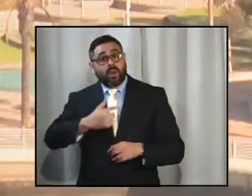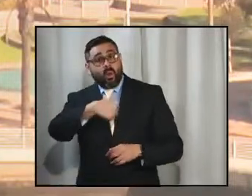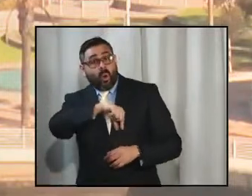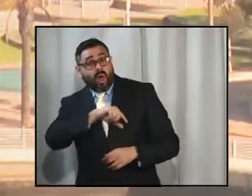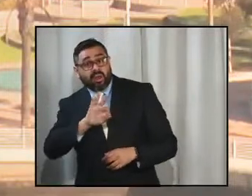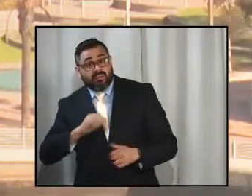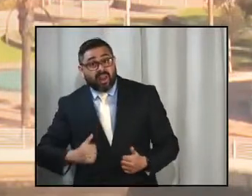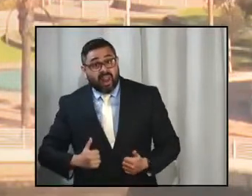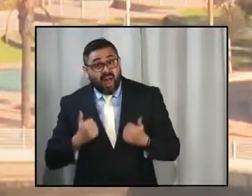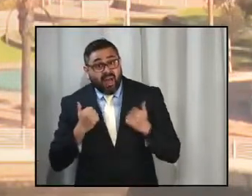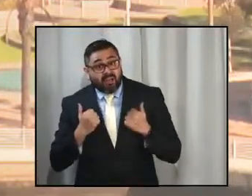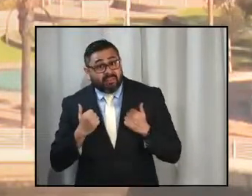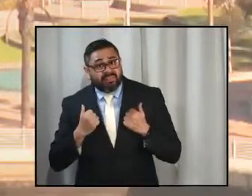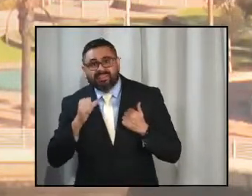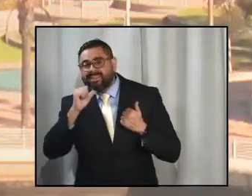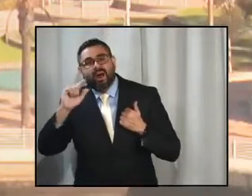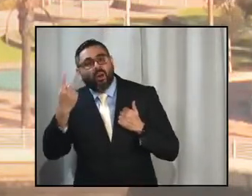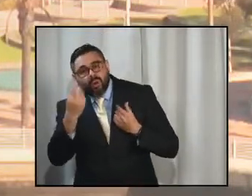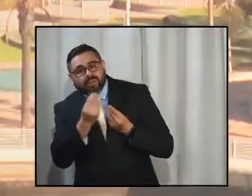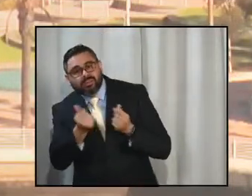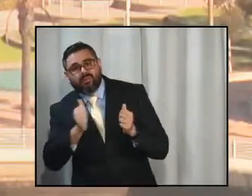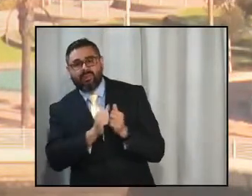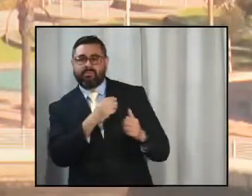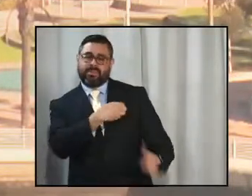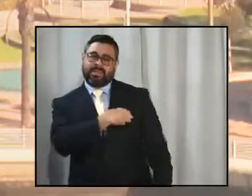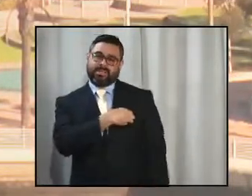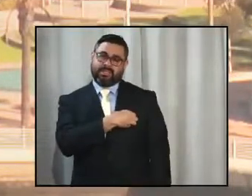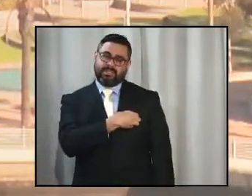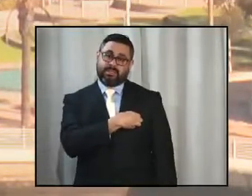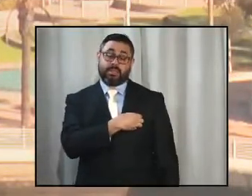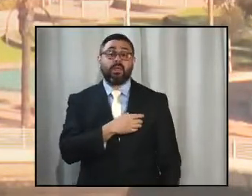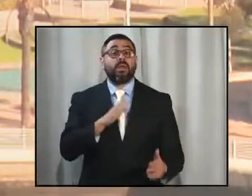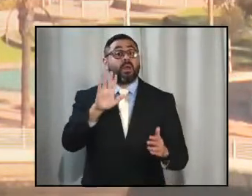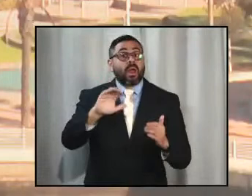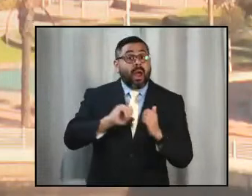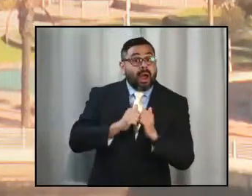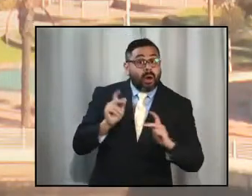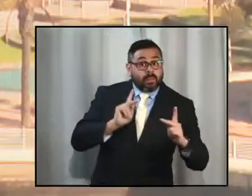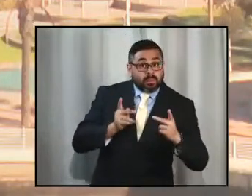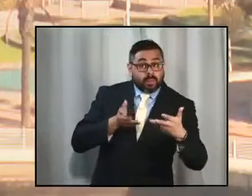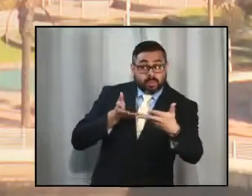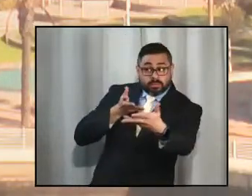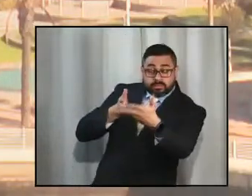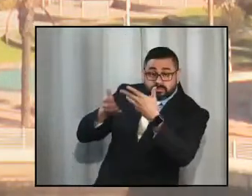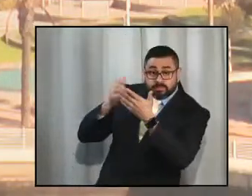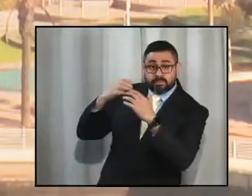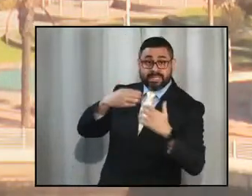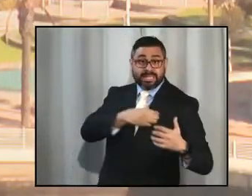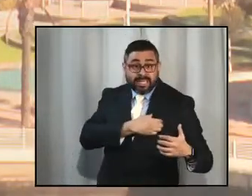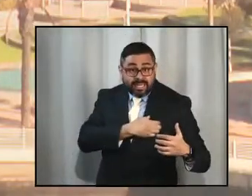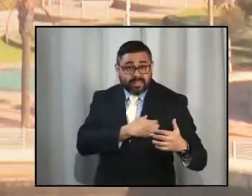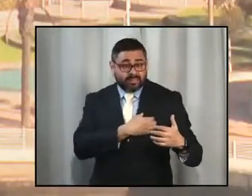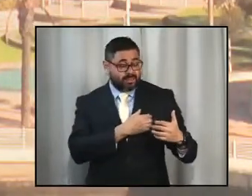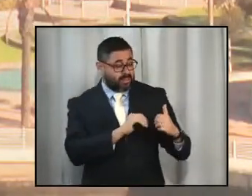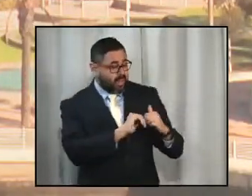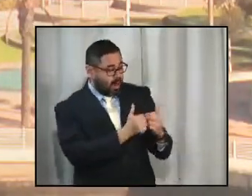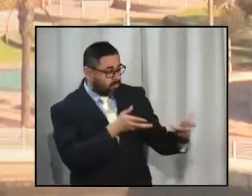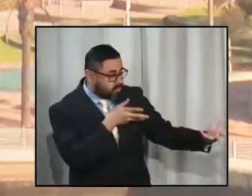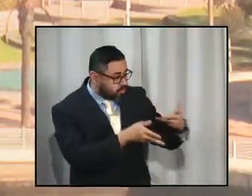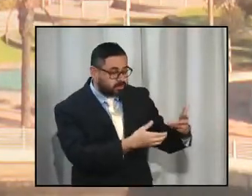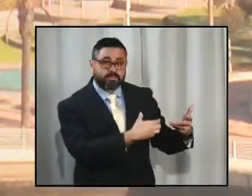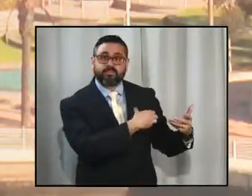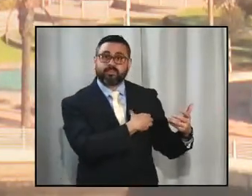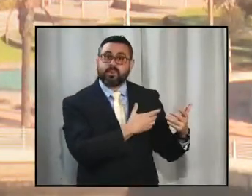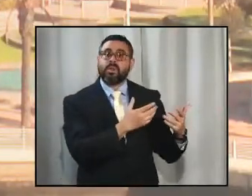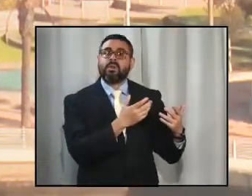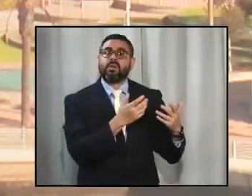just a police response. So There's other areas in which the community can engage with our officers in our department. So if you're attending a commander